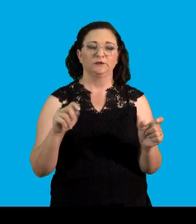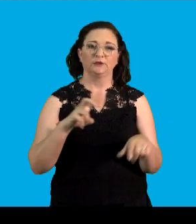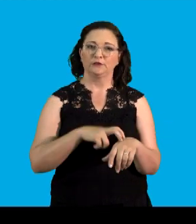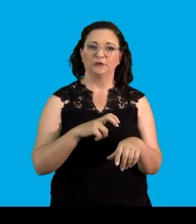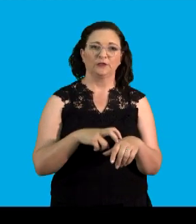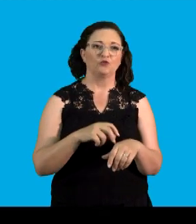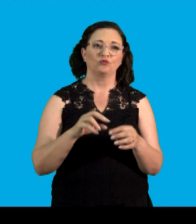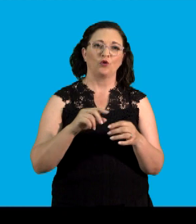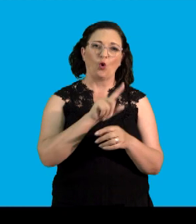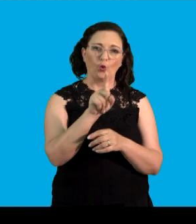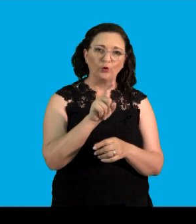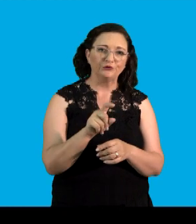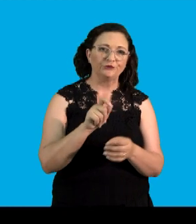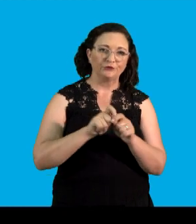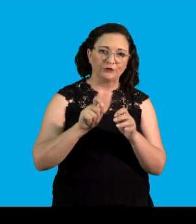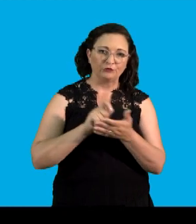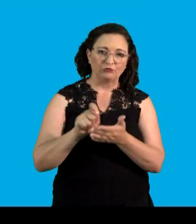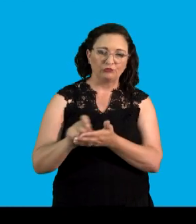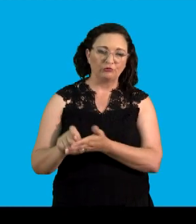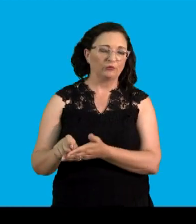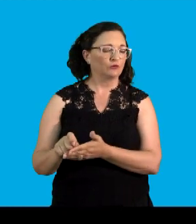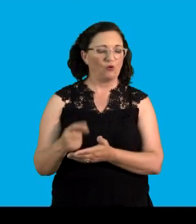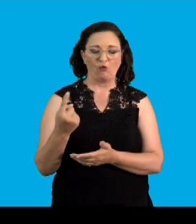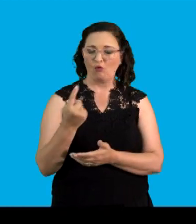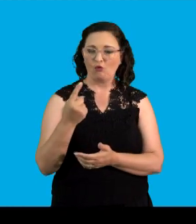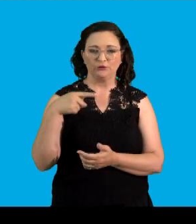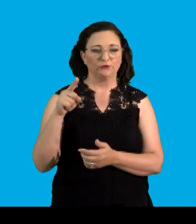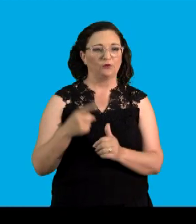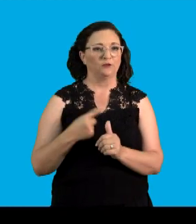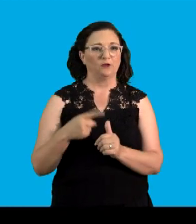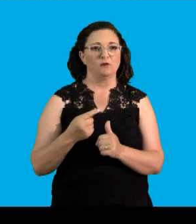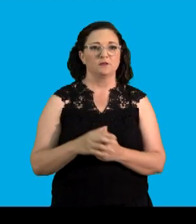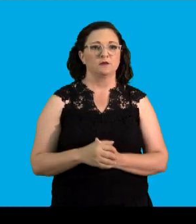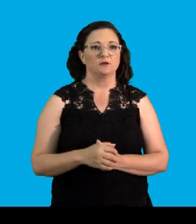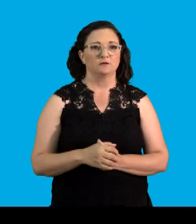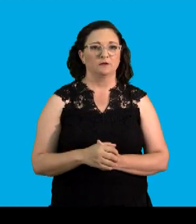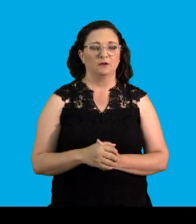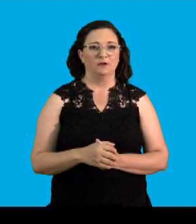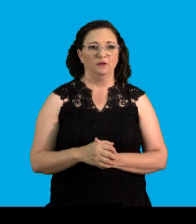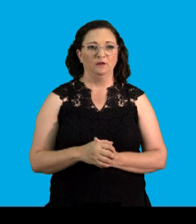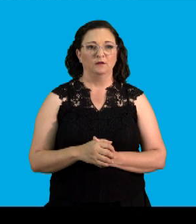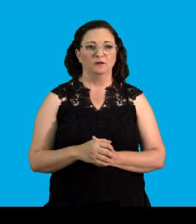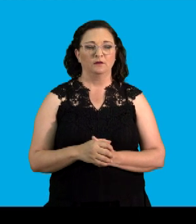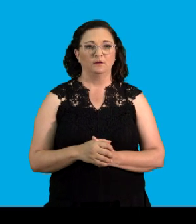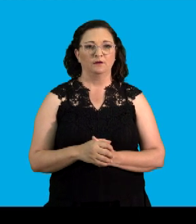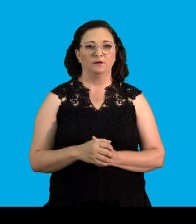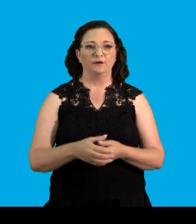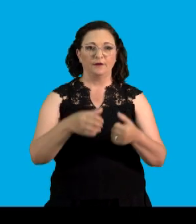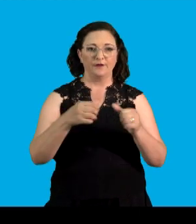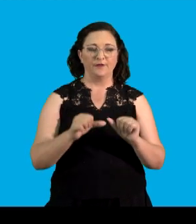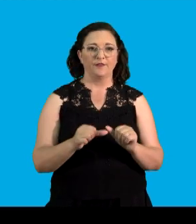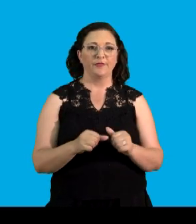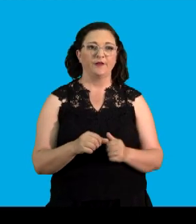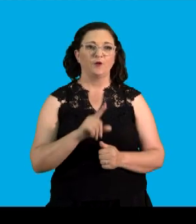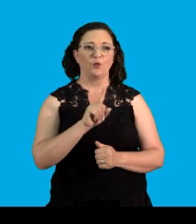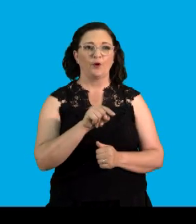whole question or the whole sentence. You just write the correct answer next to the number or next to the question number. Right, then we